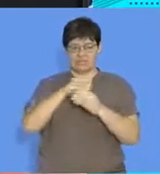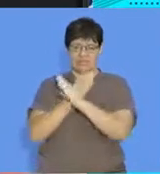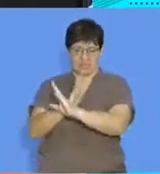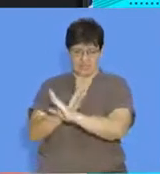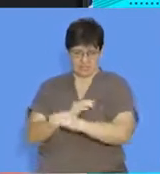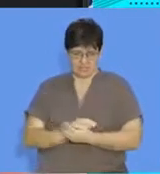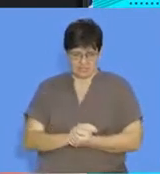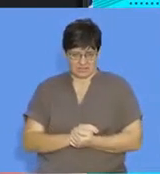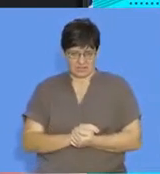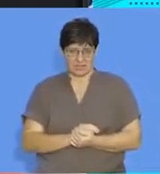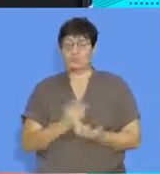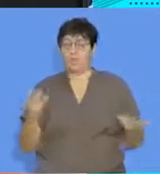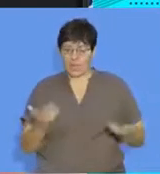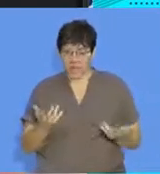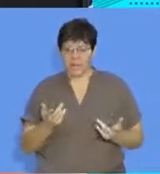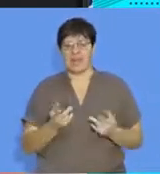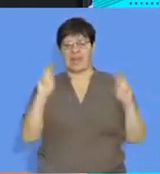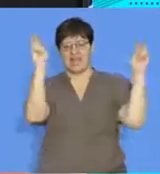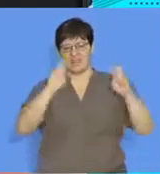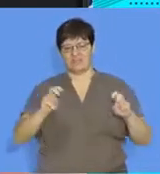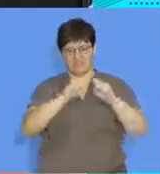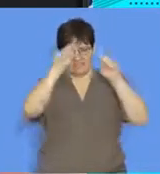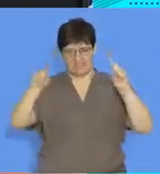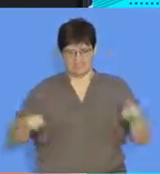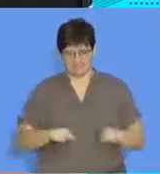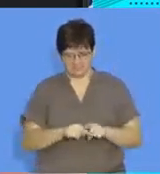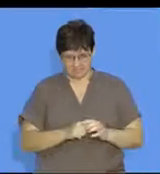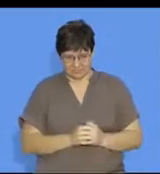resistance in the context of electric circuits. Right.